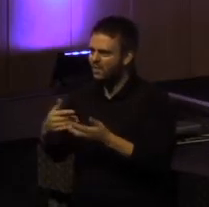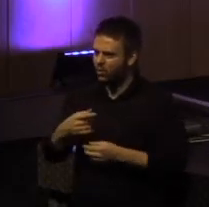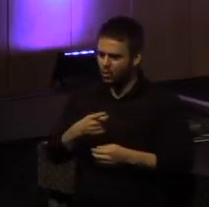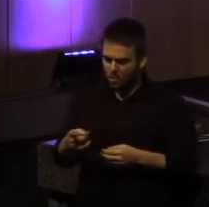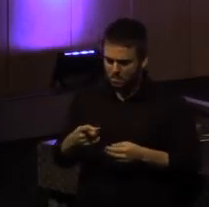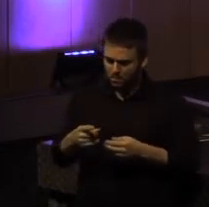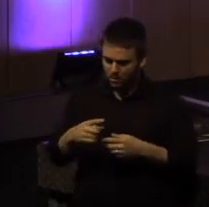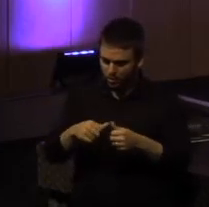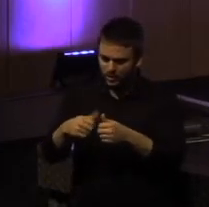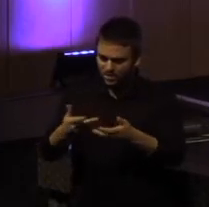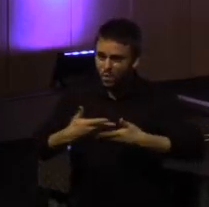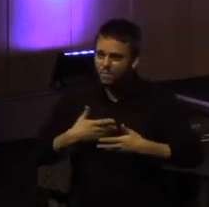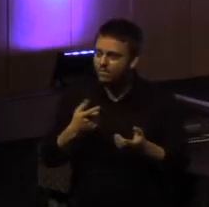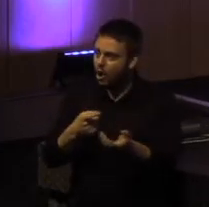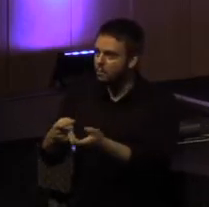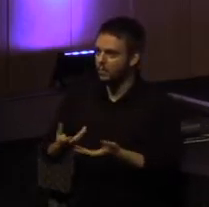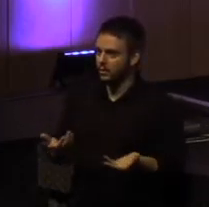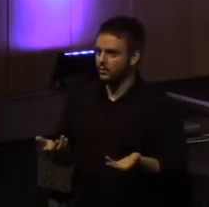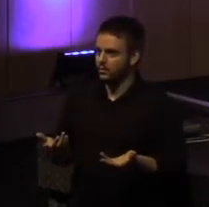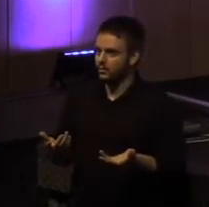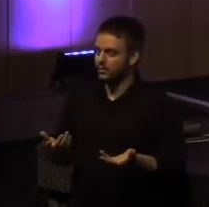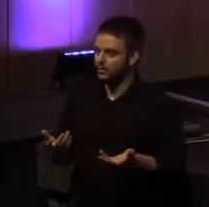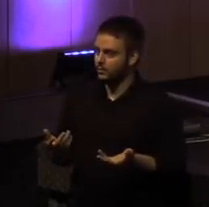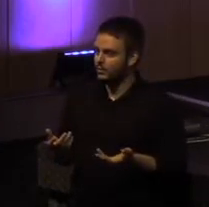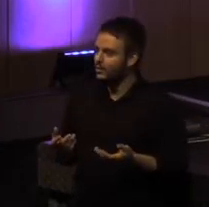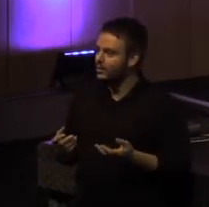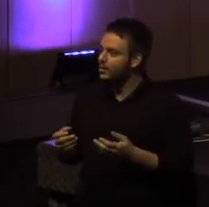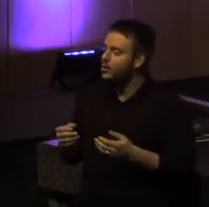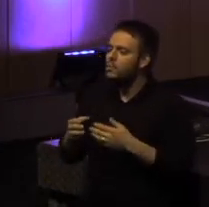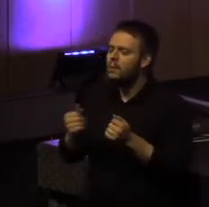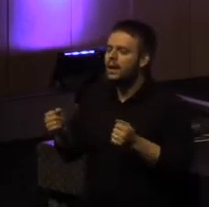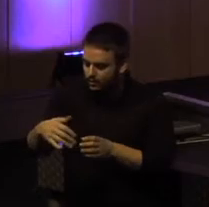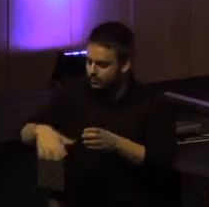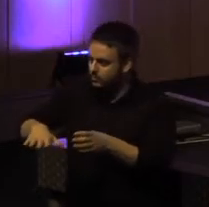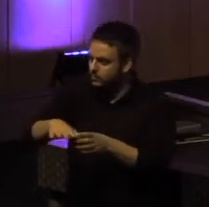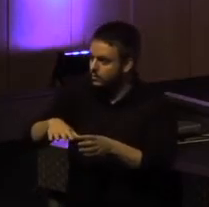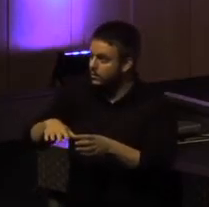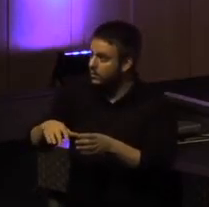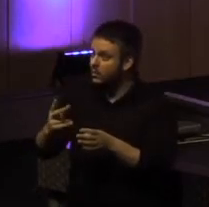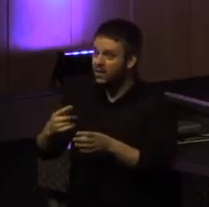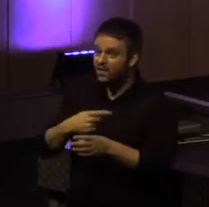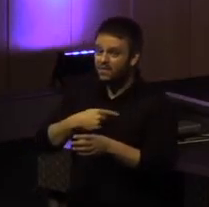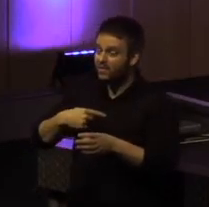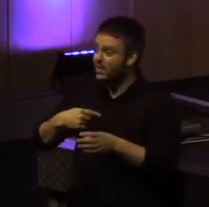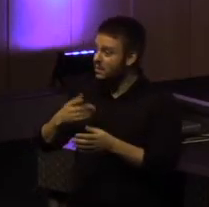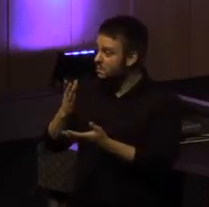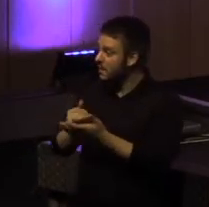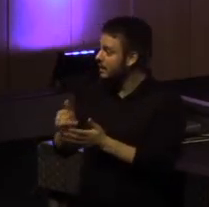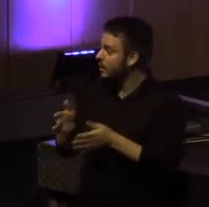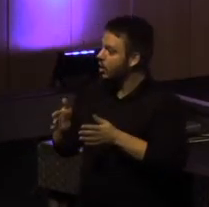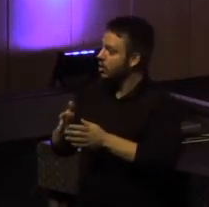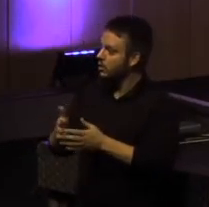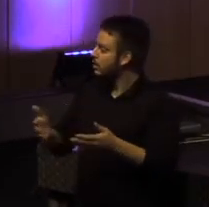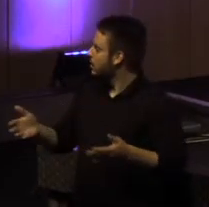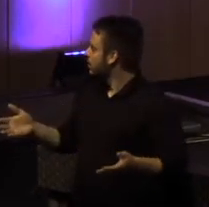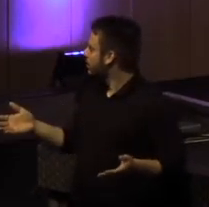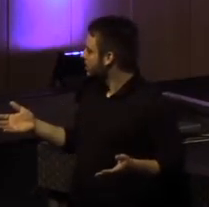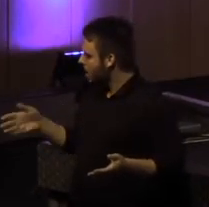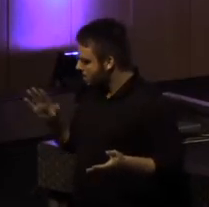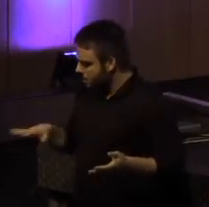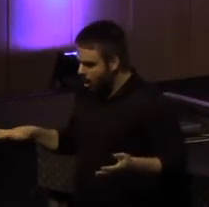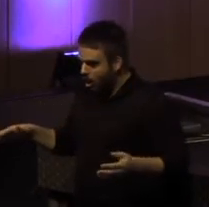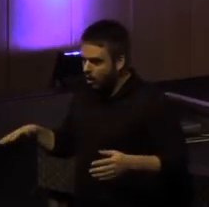seeker, freedom fighter, griot, human rights activist, and she's a St. Louis native, and she's a